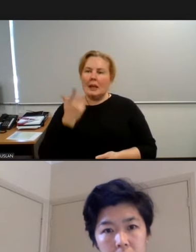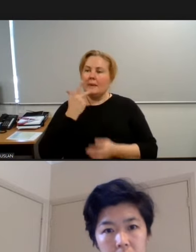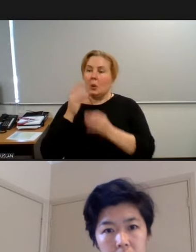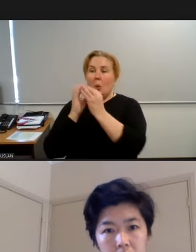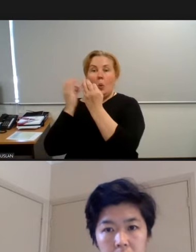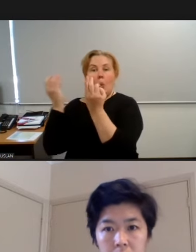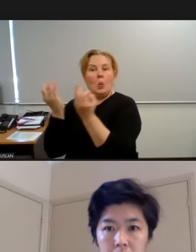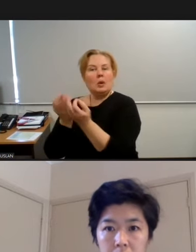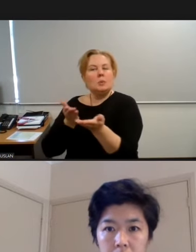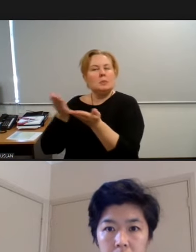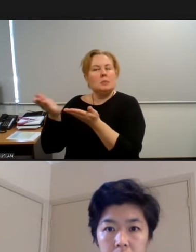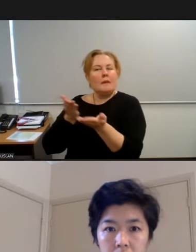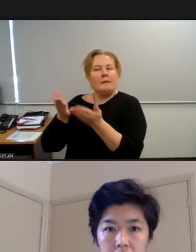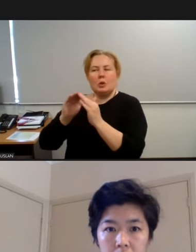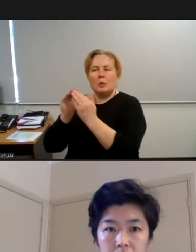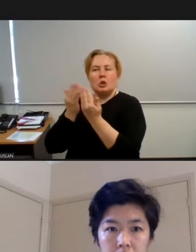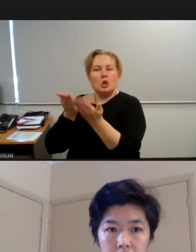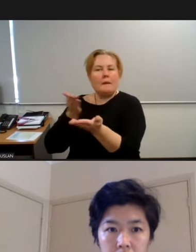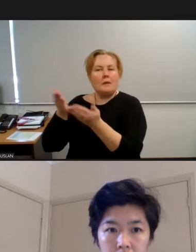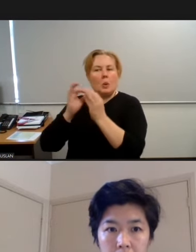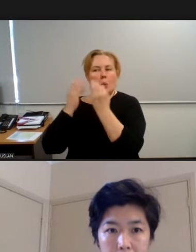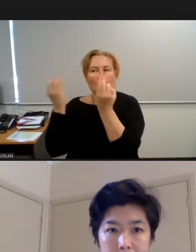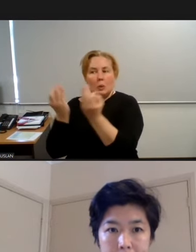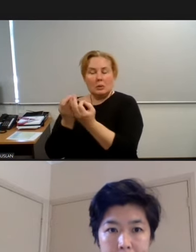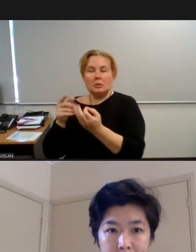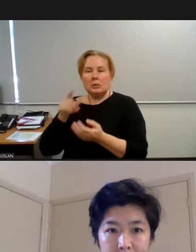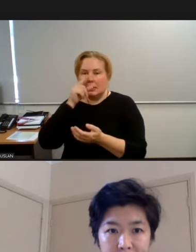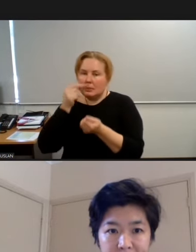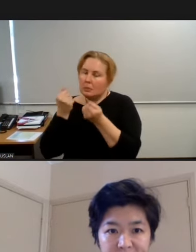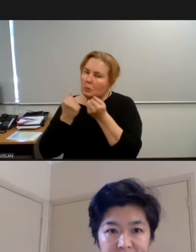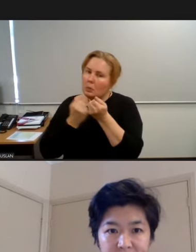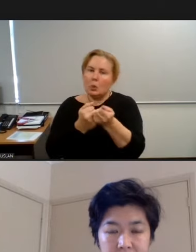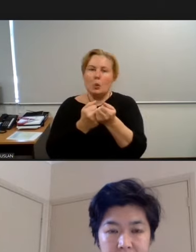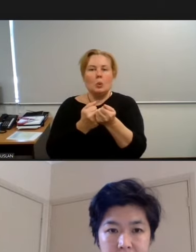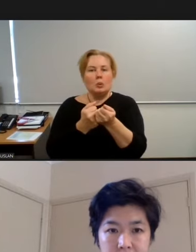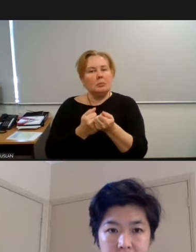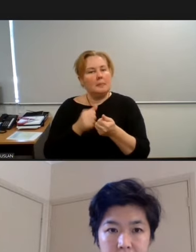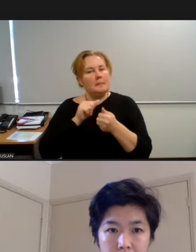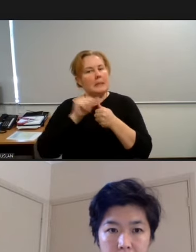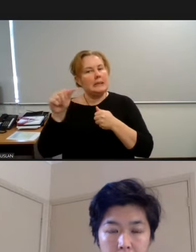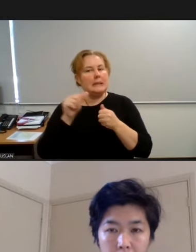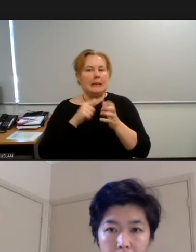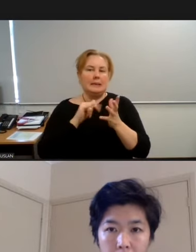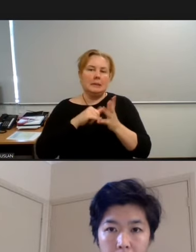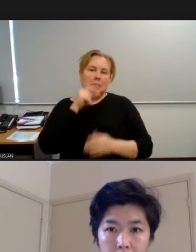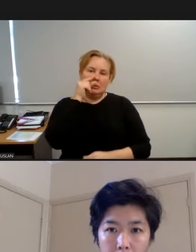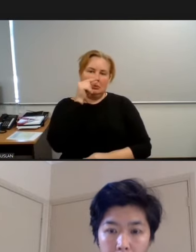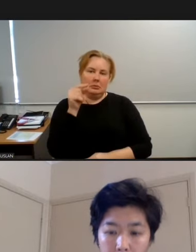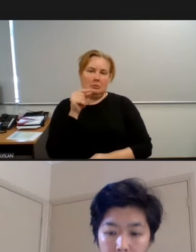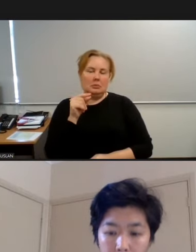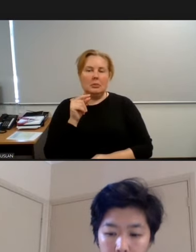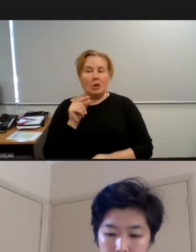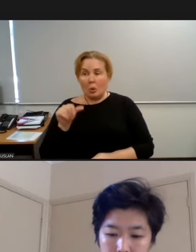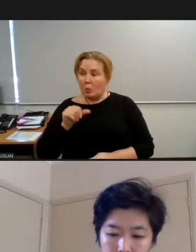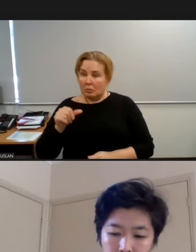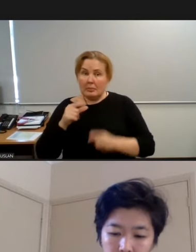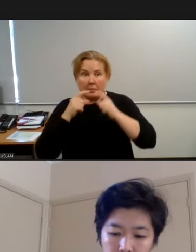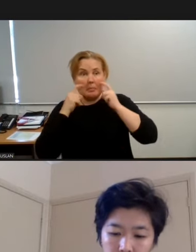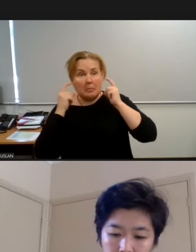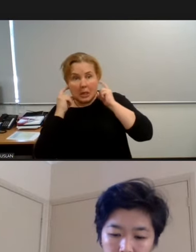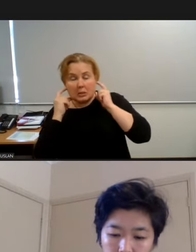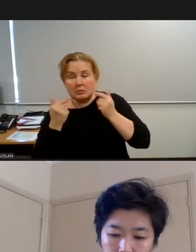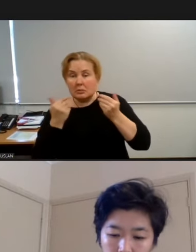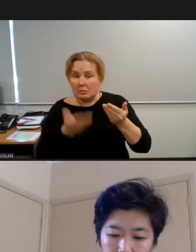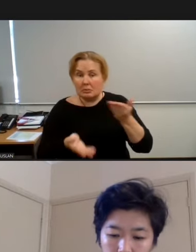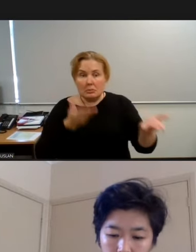can support that as best as possible, that will be okay. But it's really key to remember that masks is just